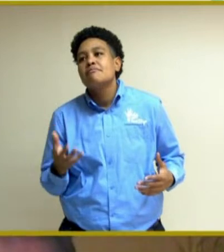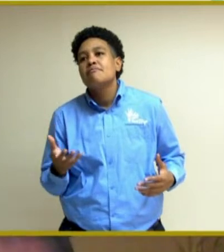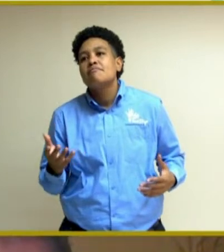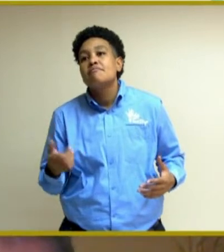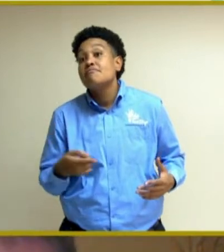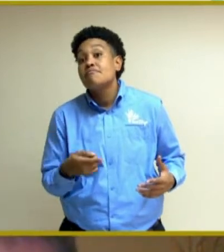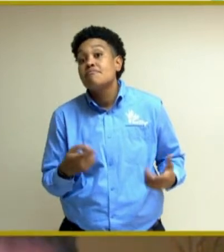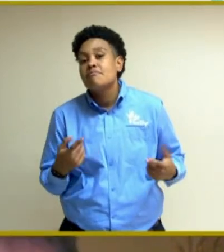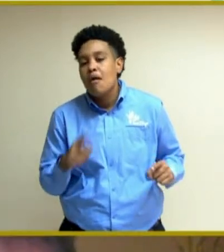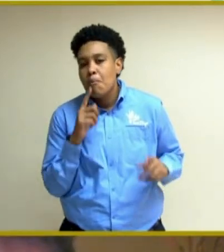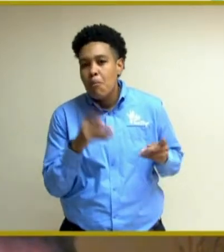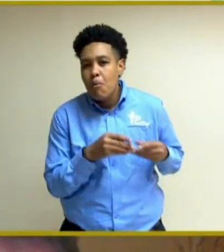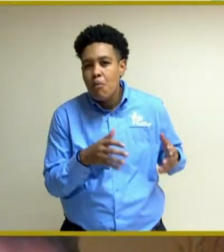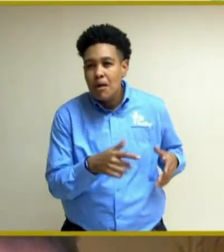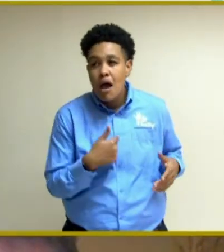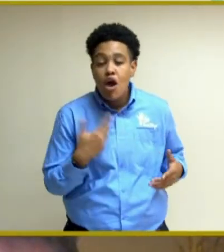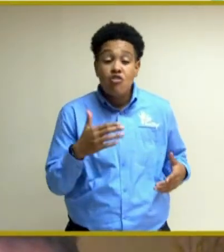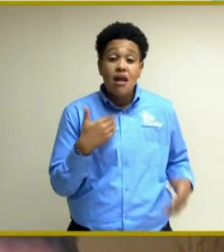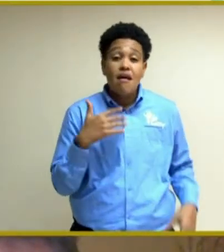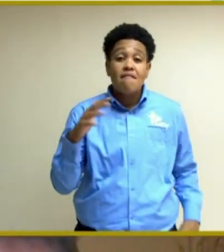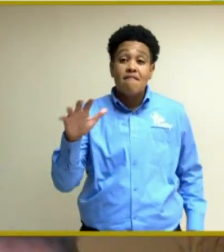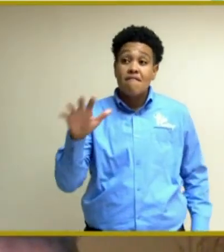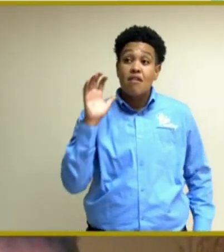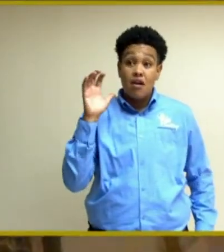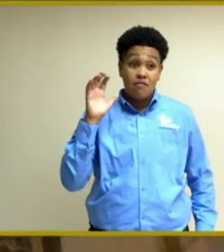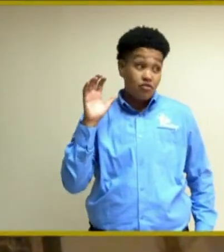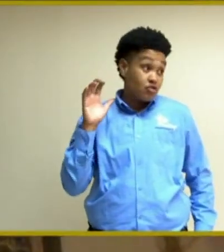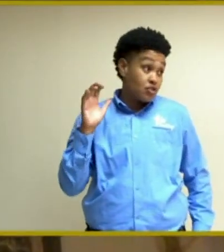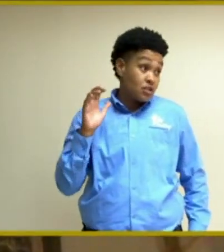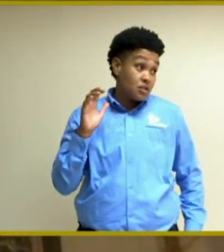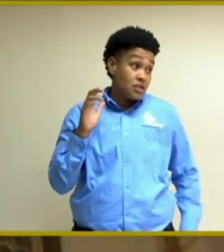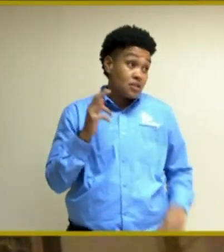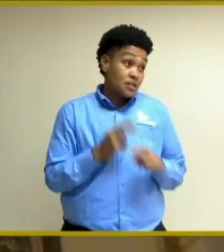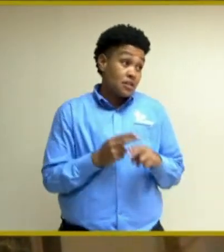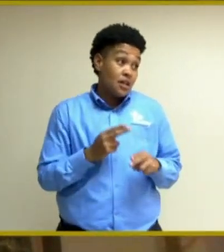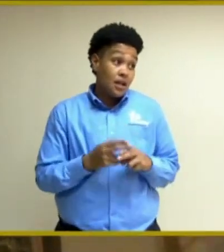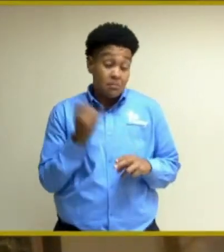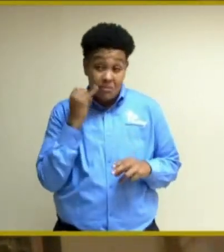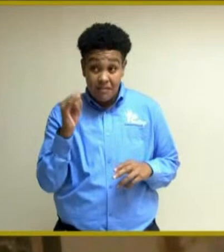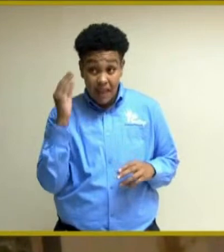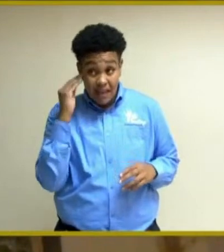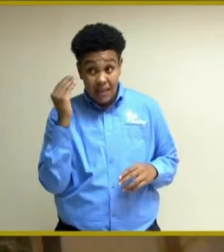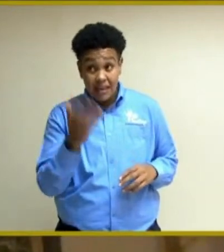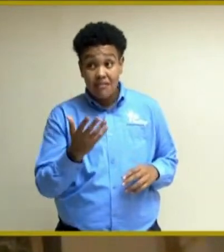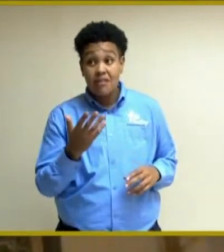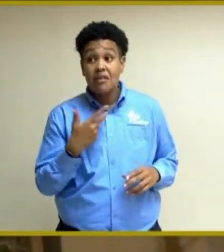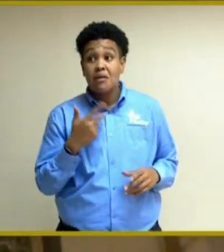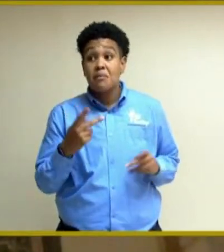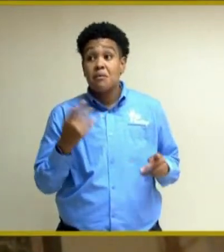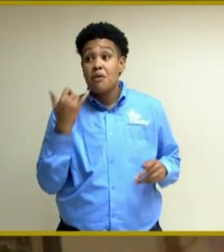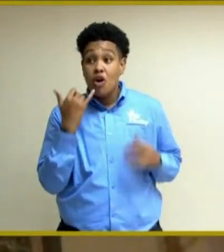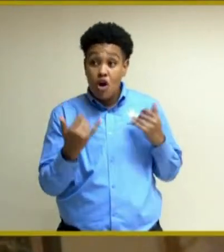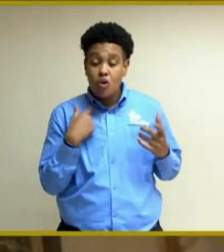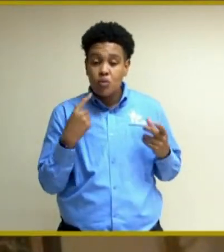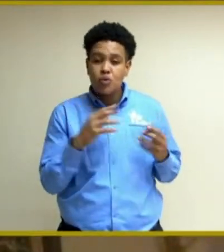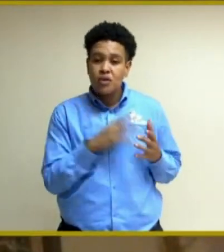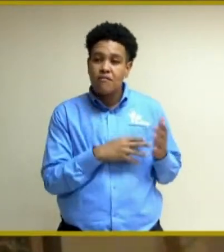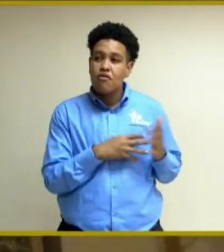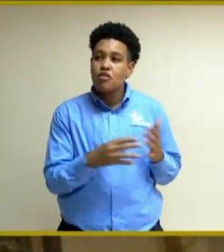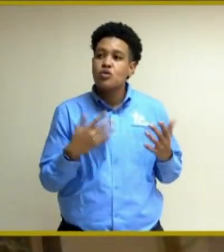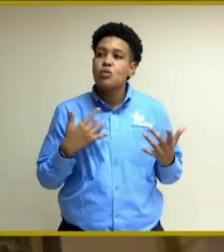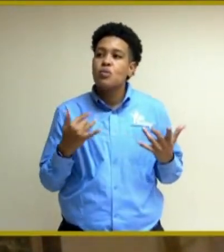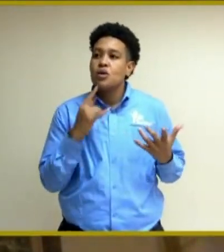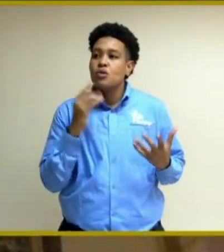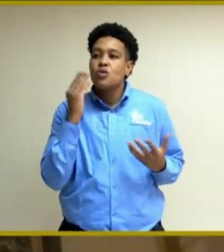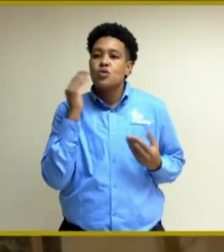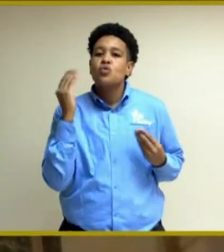Well, Minister, I already have 500 names, if that gives you any indication, and people are calling. We're doing the front sheets. We're just waiting to be